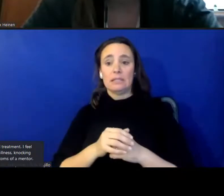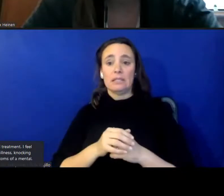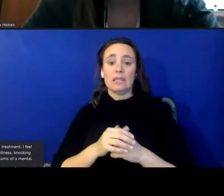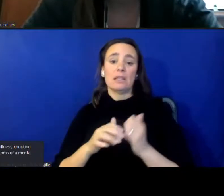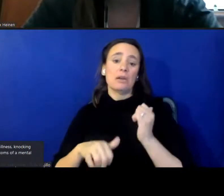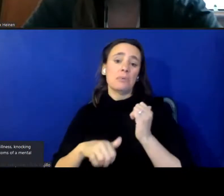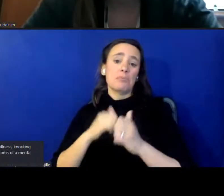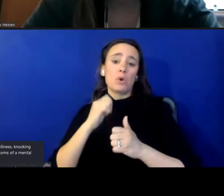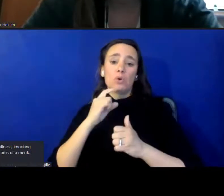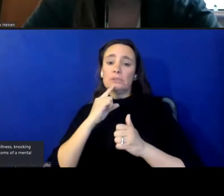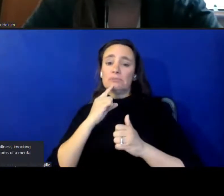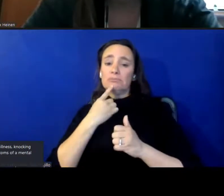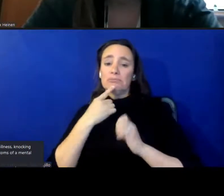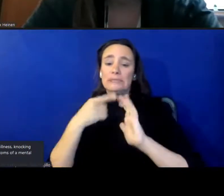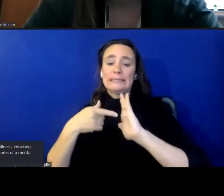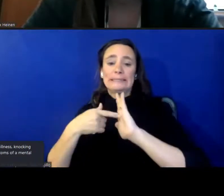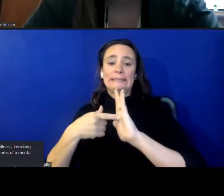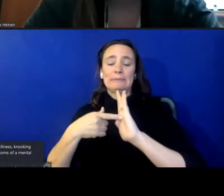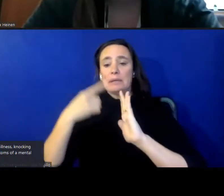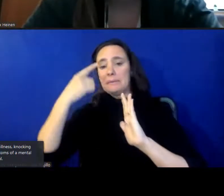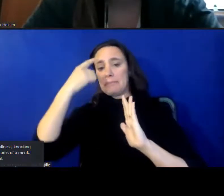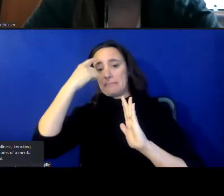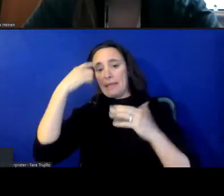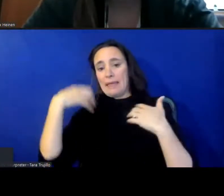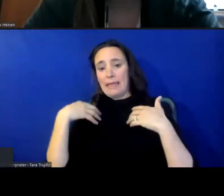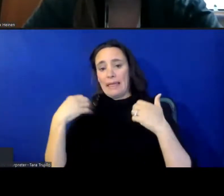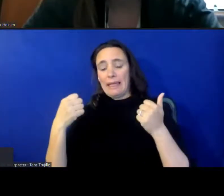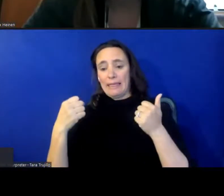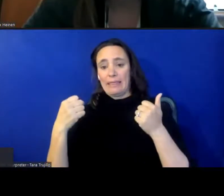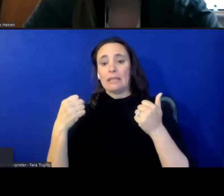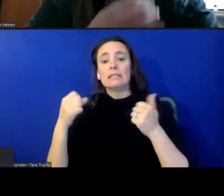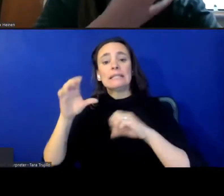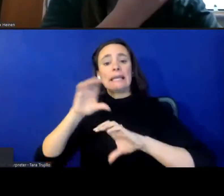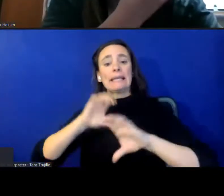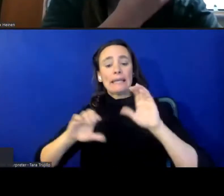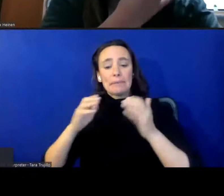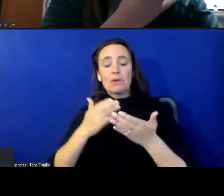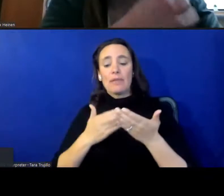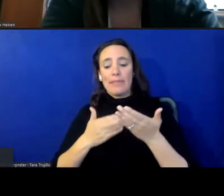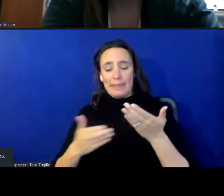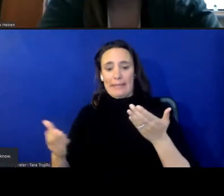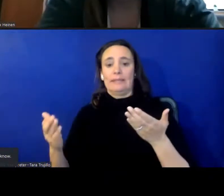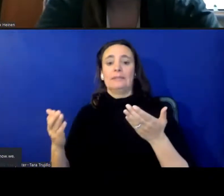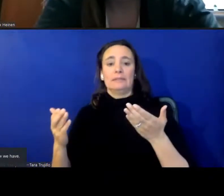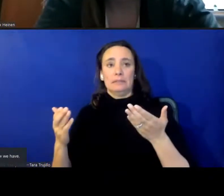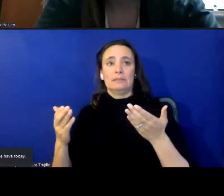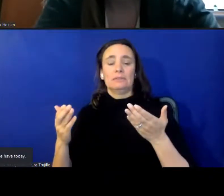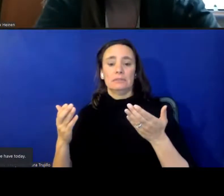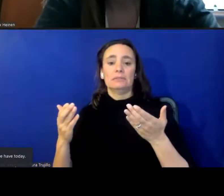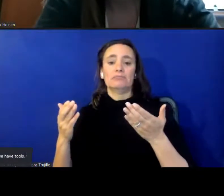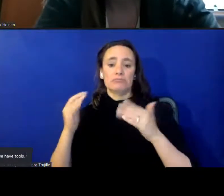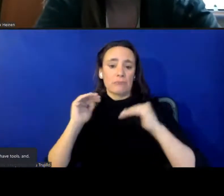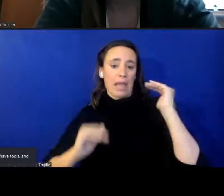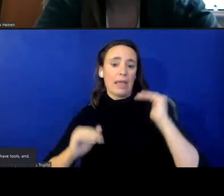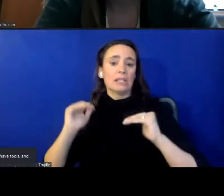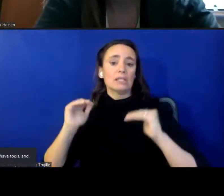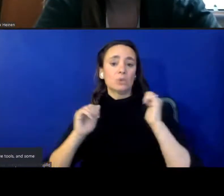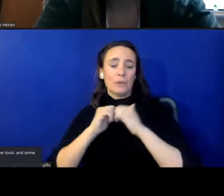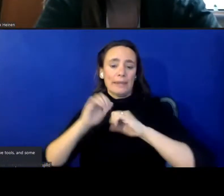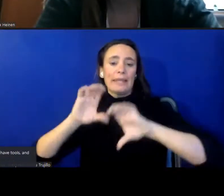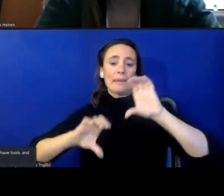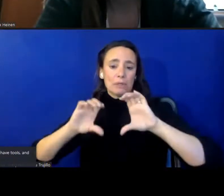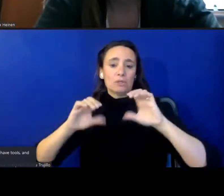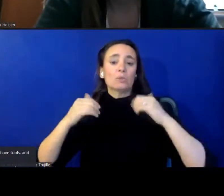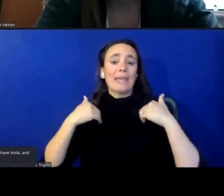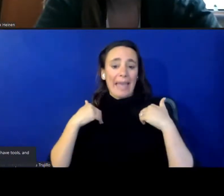health condition is a chemical thing that, you know, we have tools and sometimes it